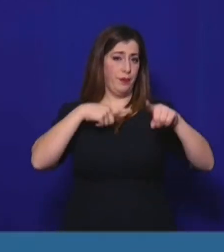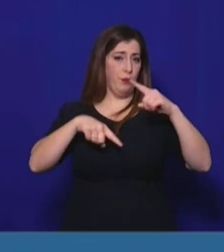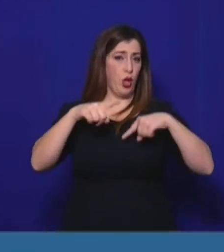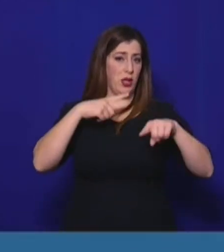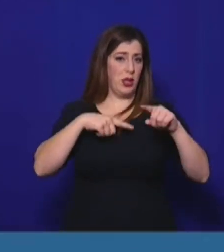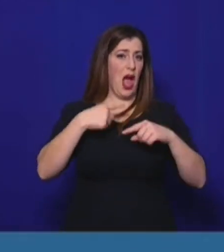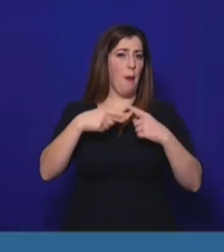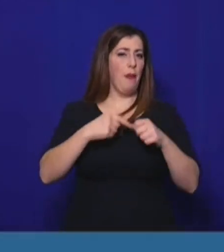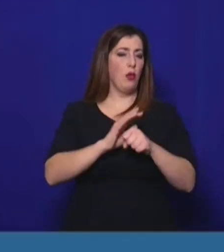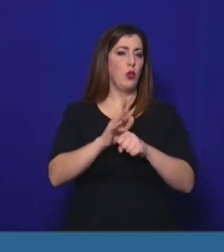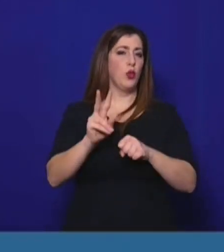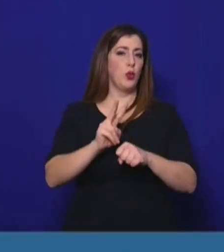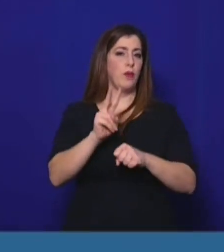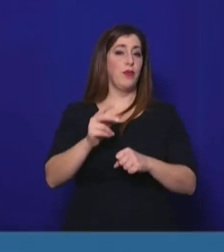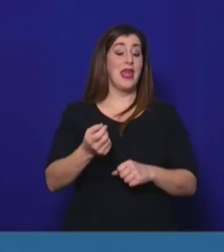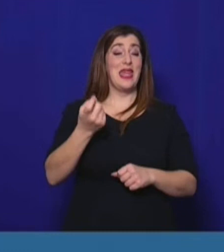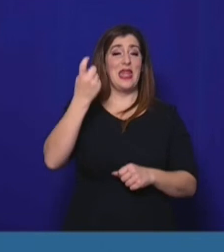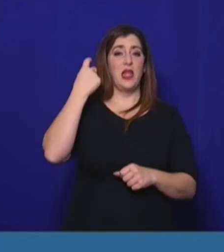we conducted